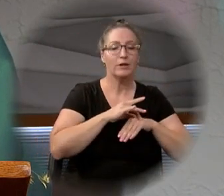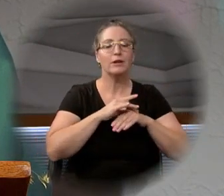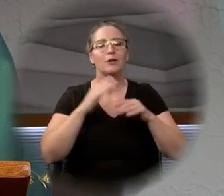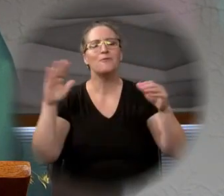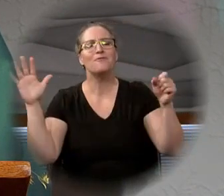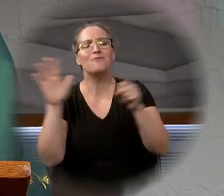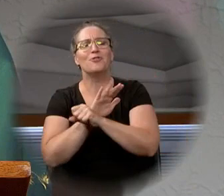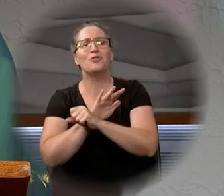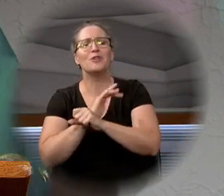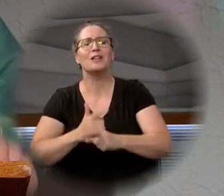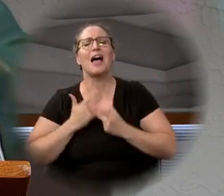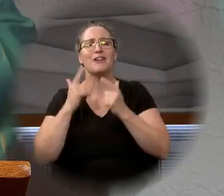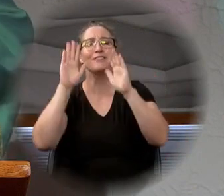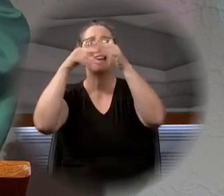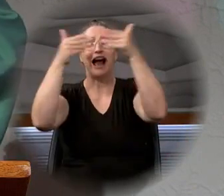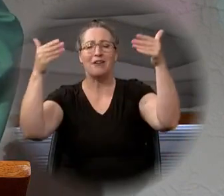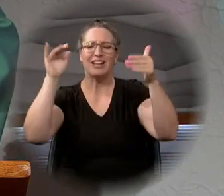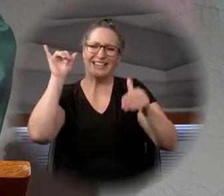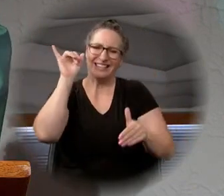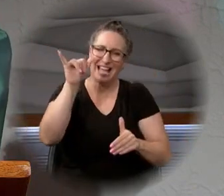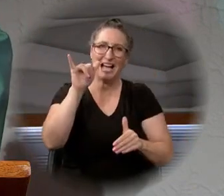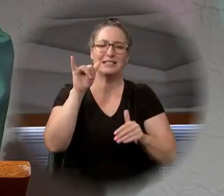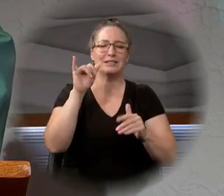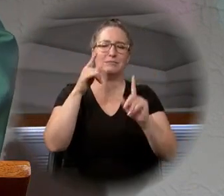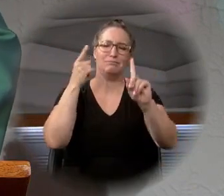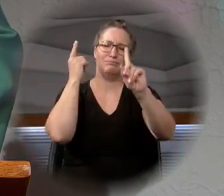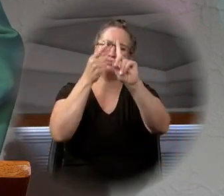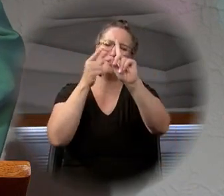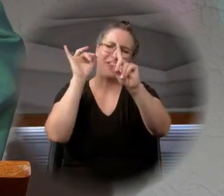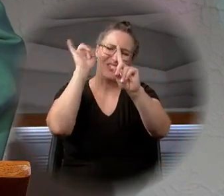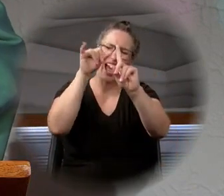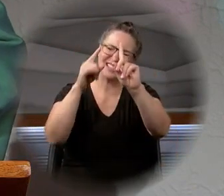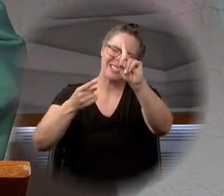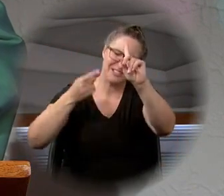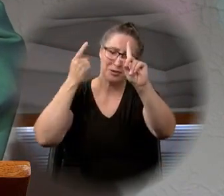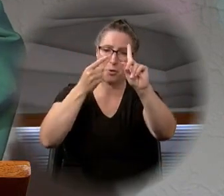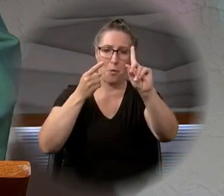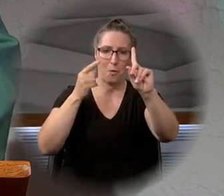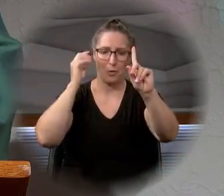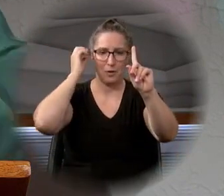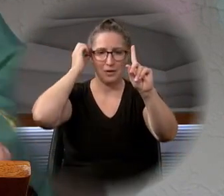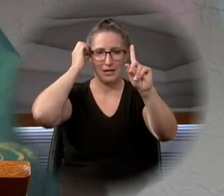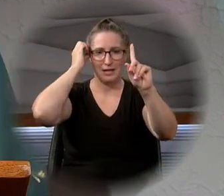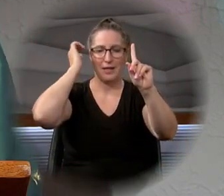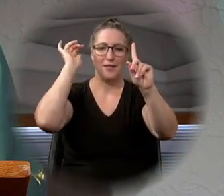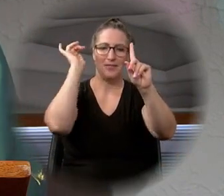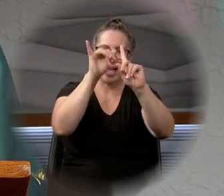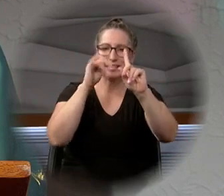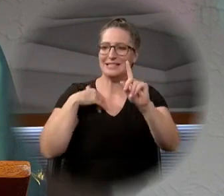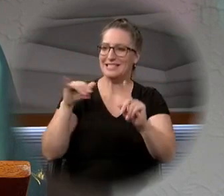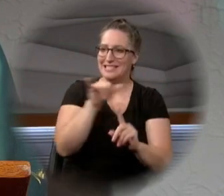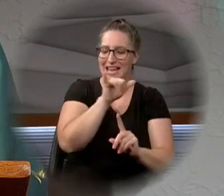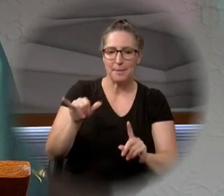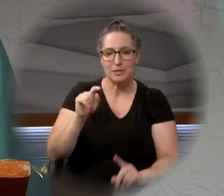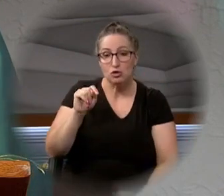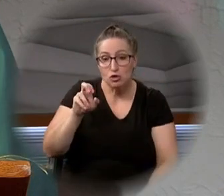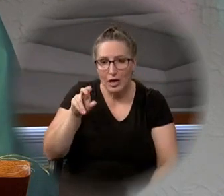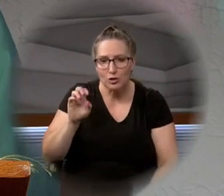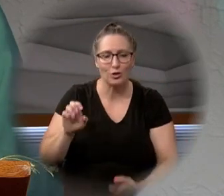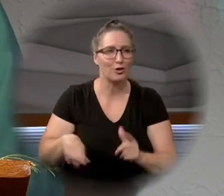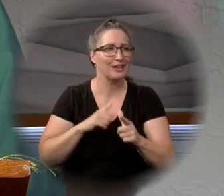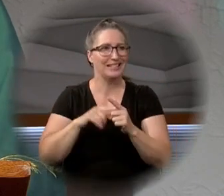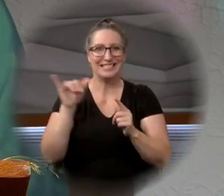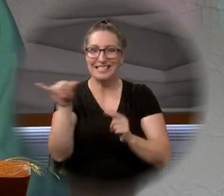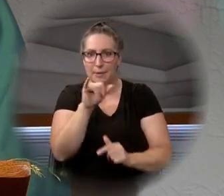fullness of God's presence. That's the ultimate treasure. That's the ultimate pearl of great price. And